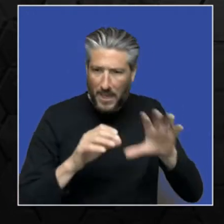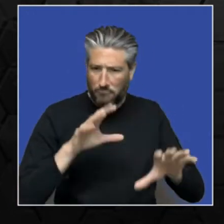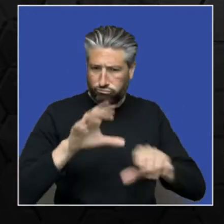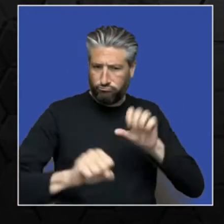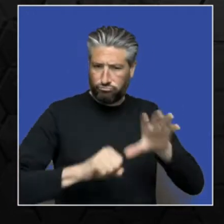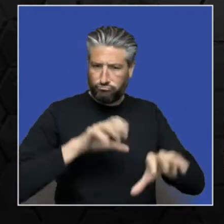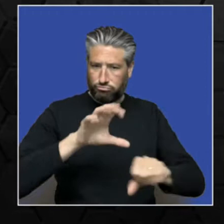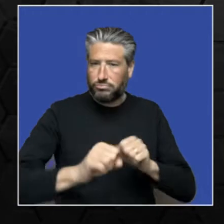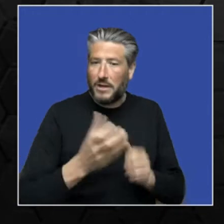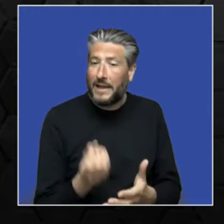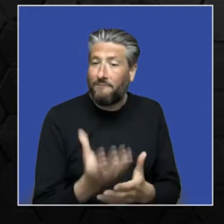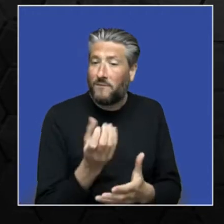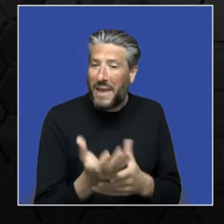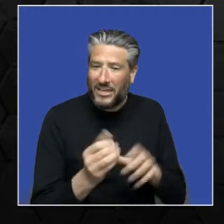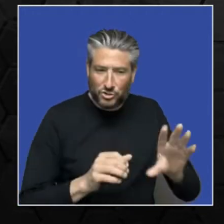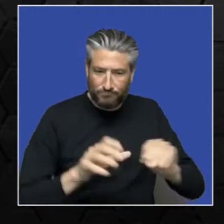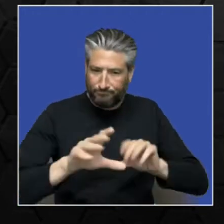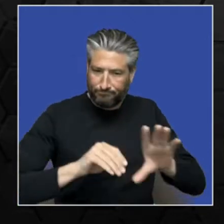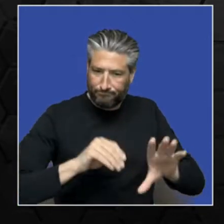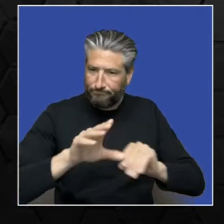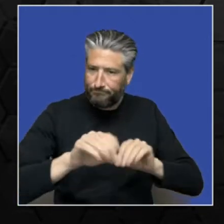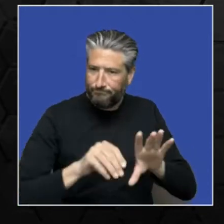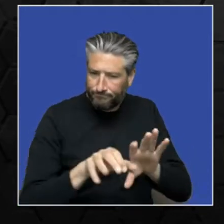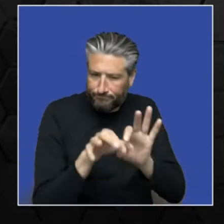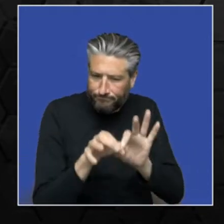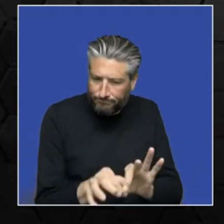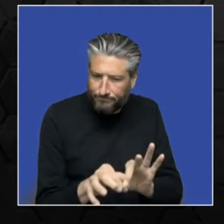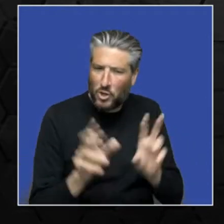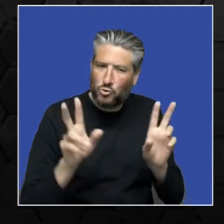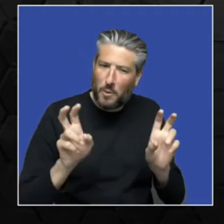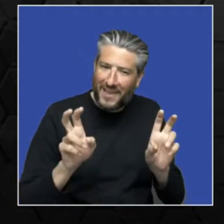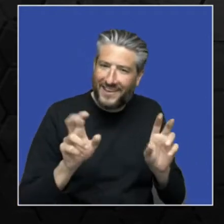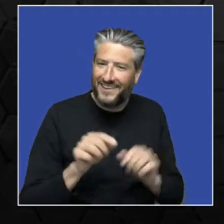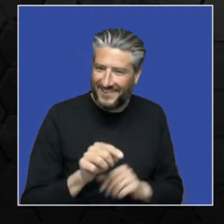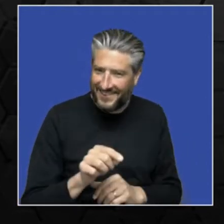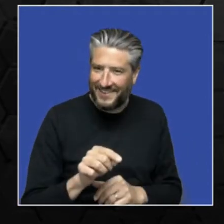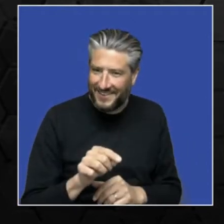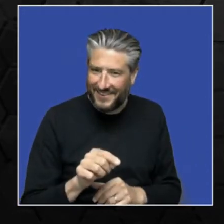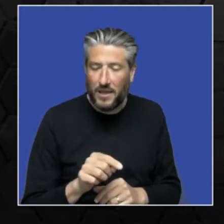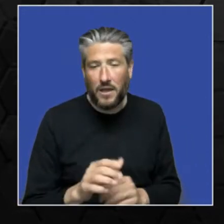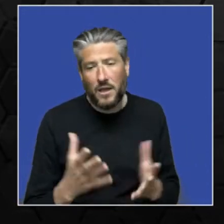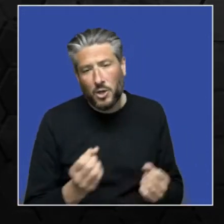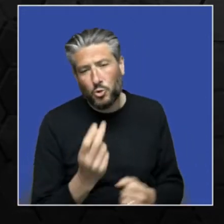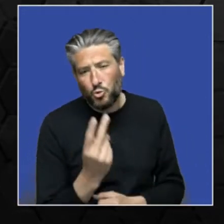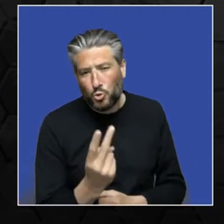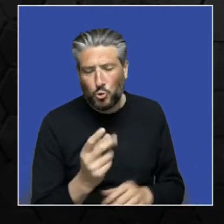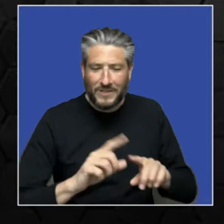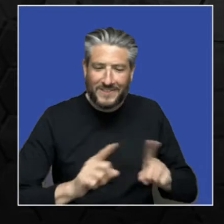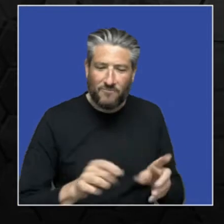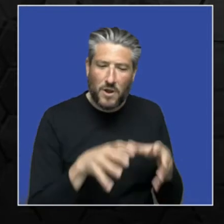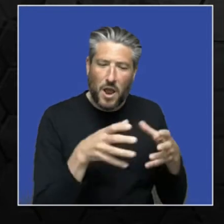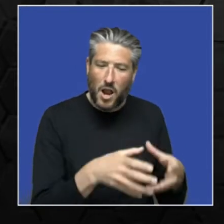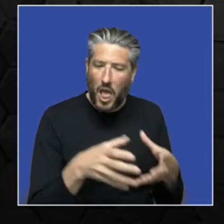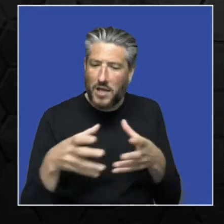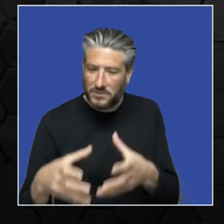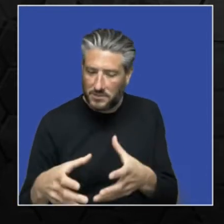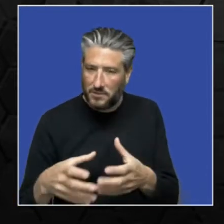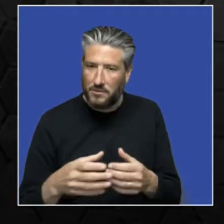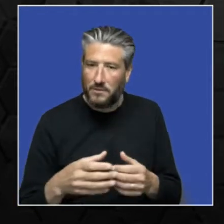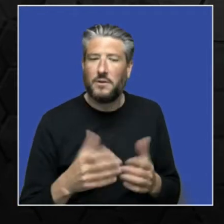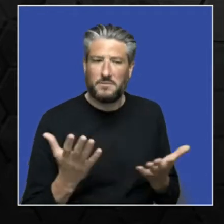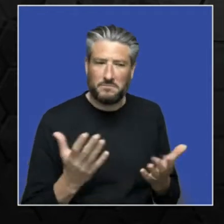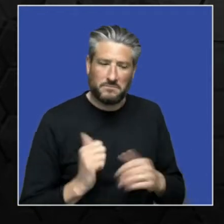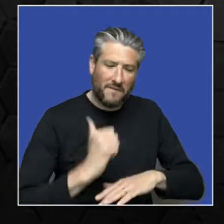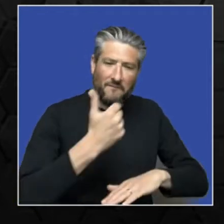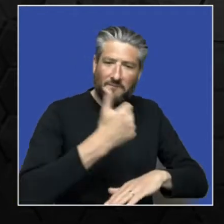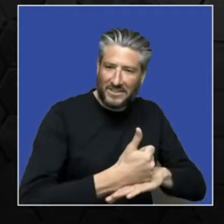in our real world, in the real world in the future, right? So there are basically two main classes to research: fundamental or basic research and applied research in both